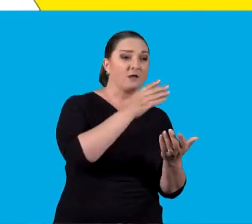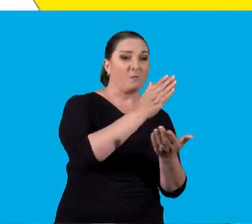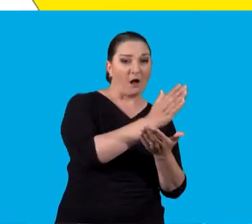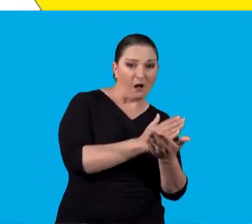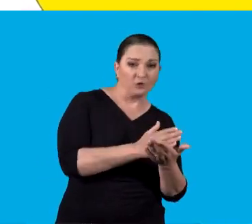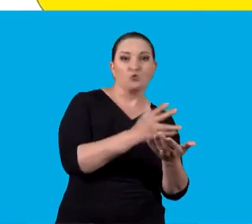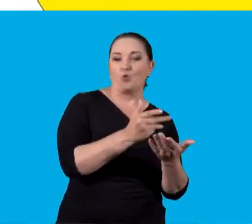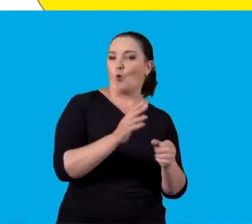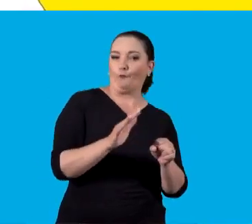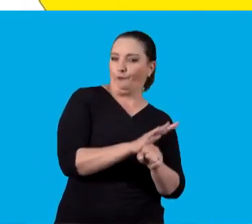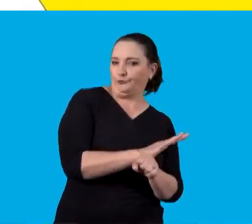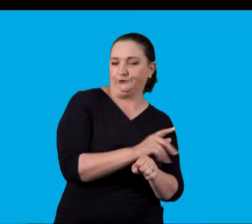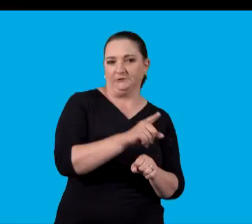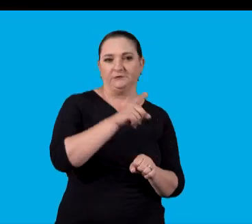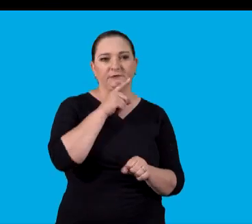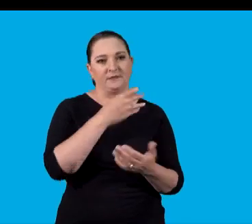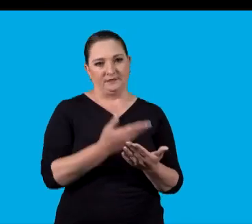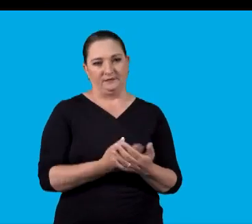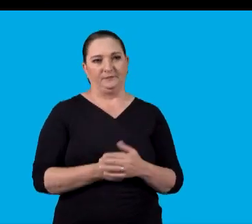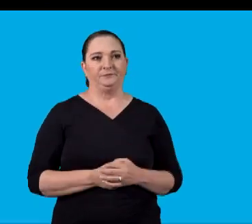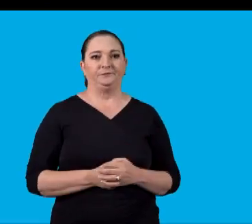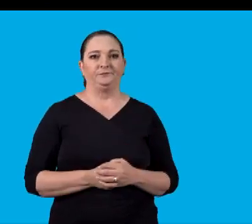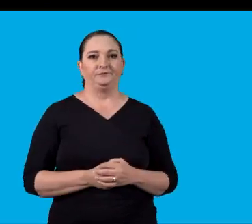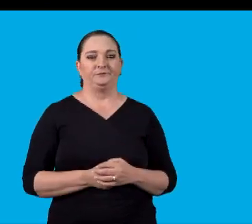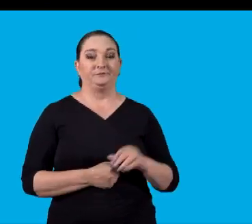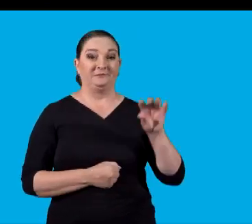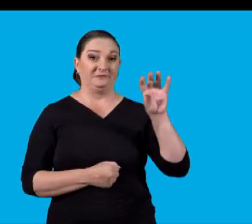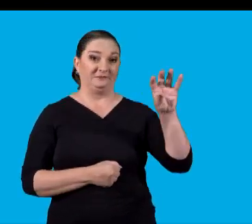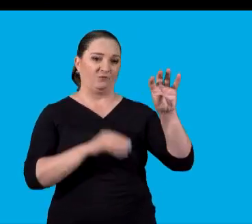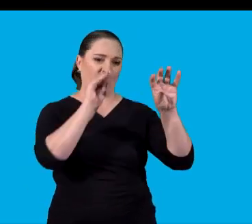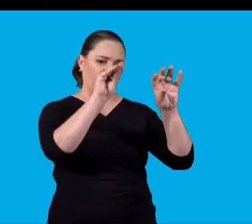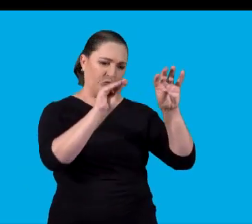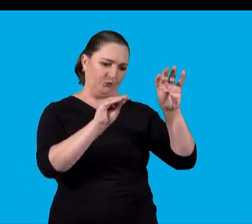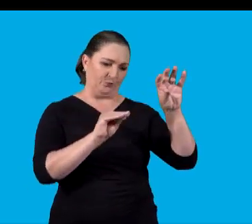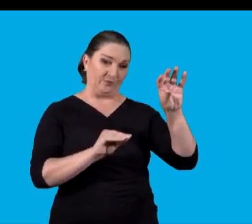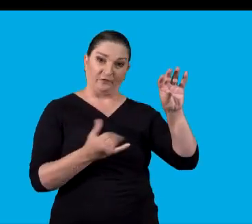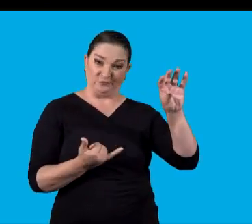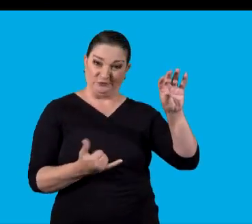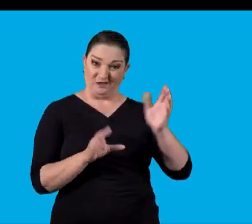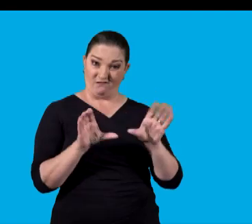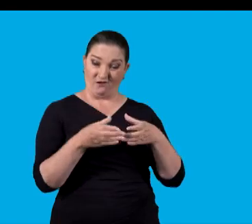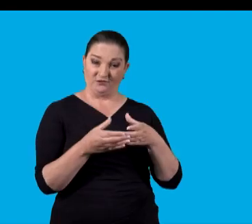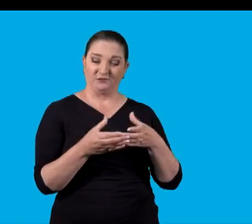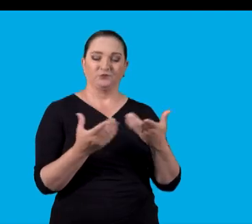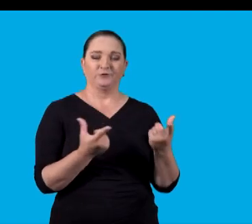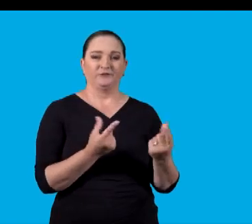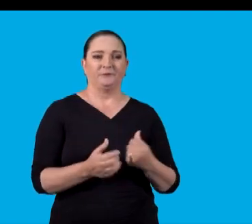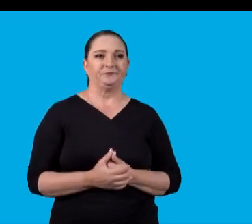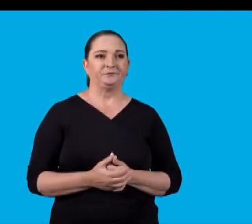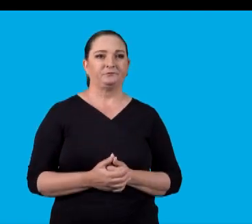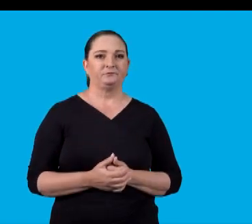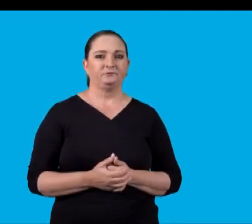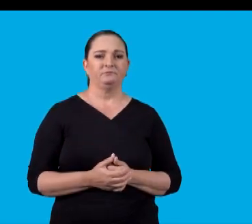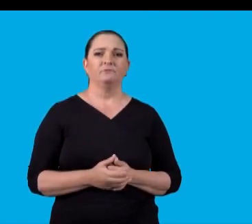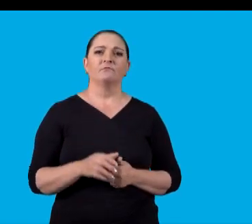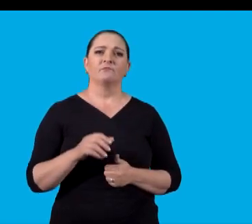be tested. And these are the areas that we have touched in today's class. Here is